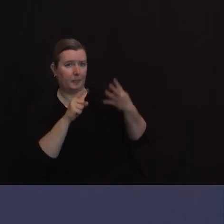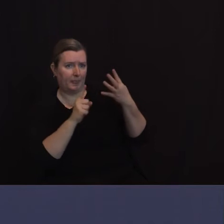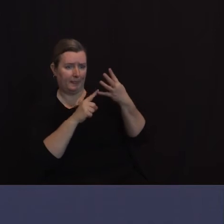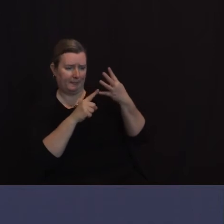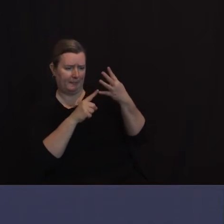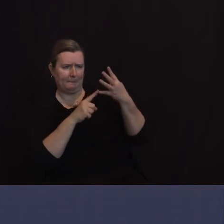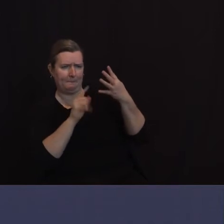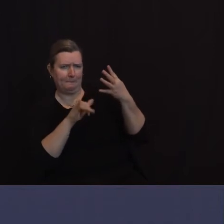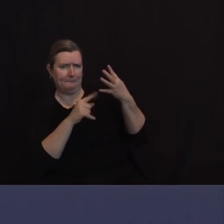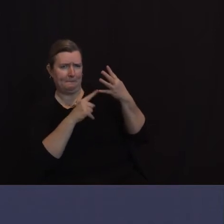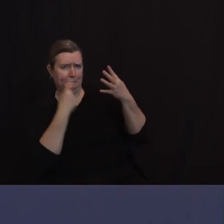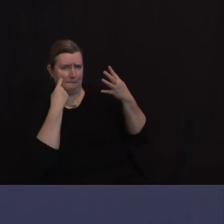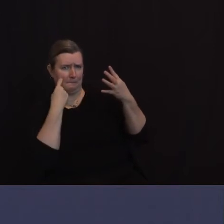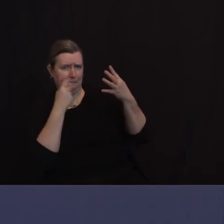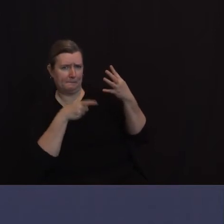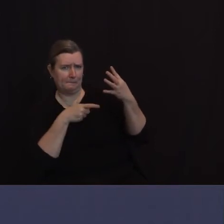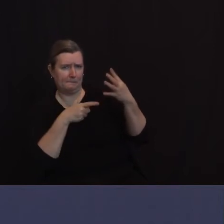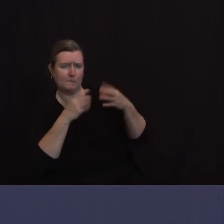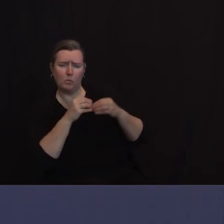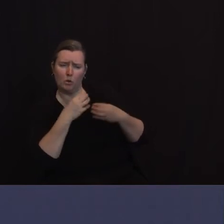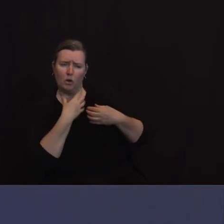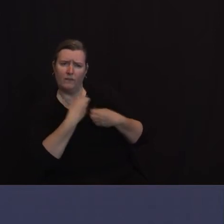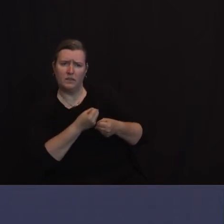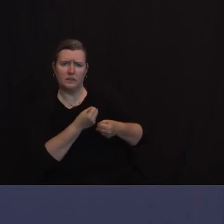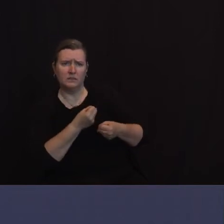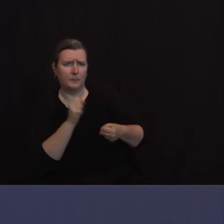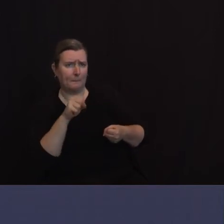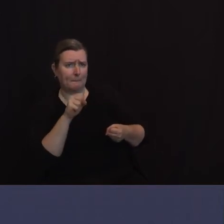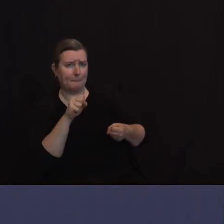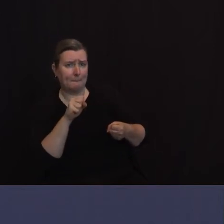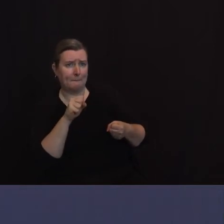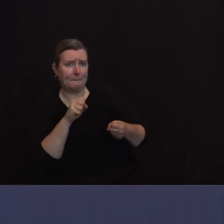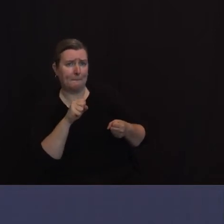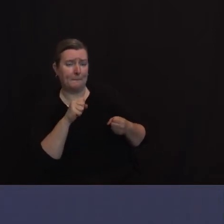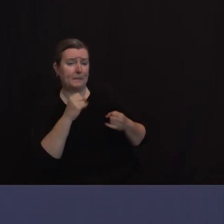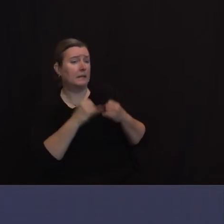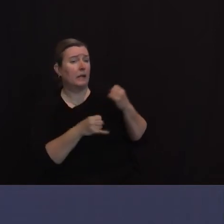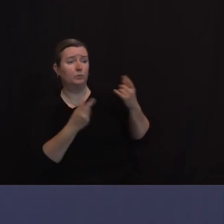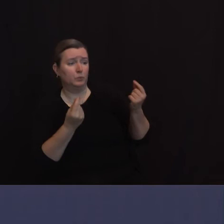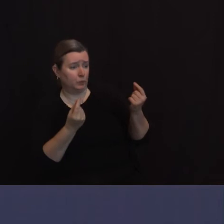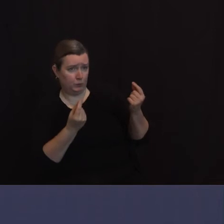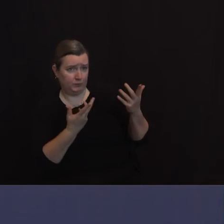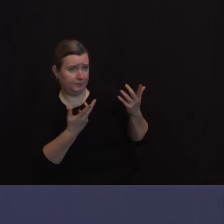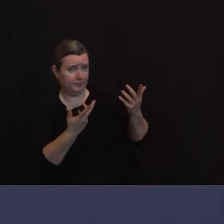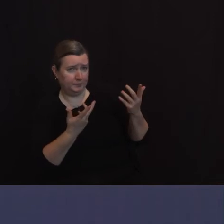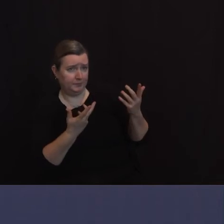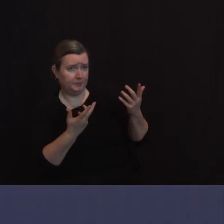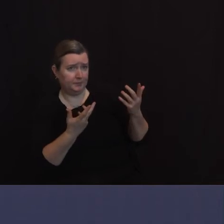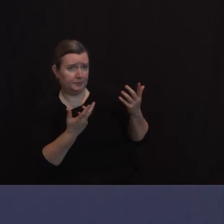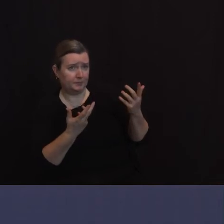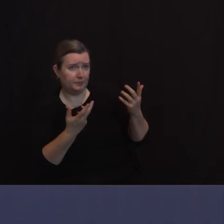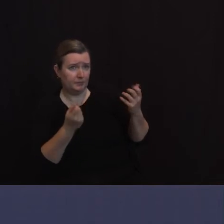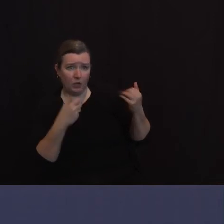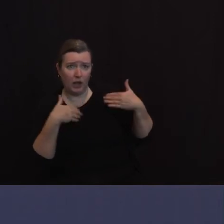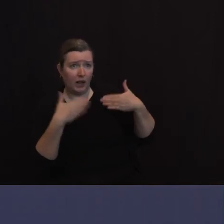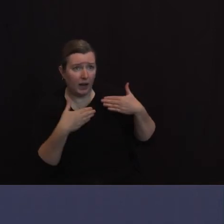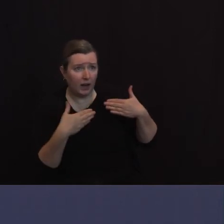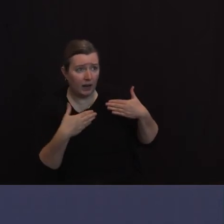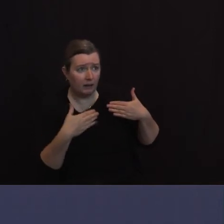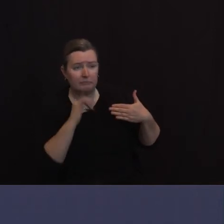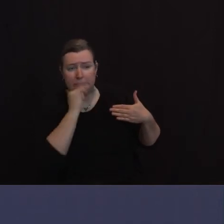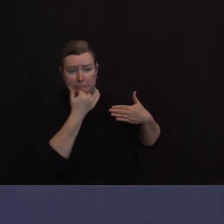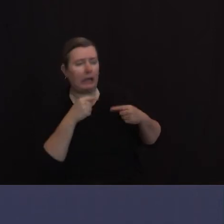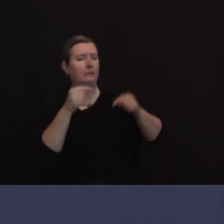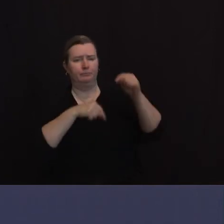I think the last thing we want to do is lurch forward and pull ourselves back. So on